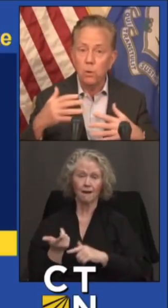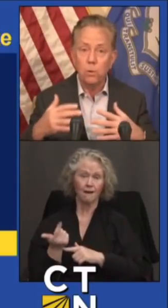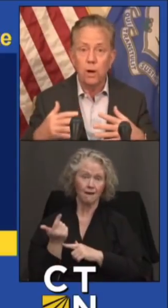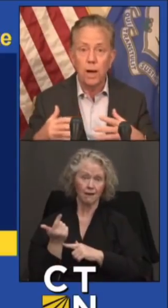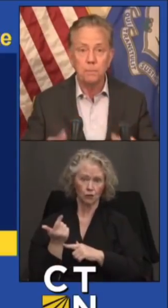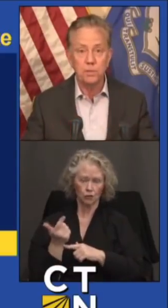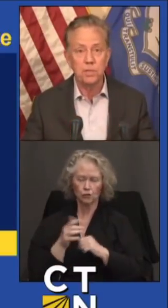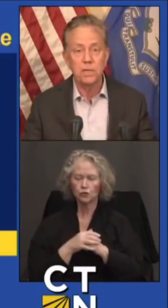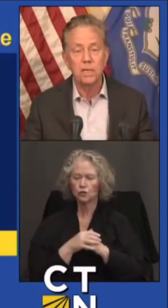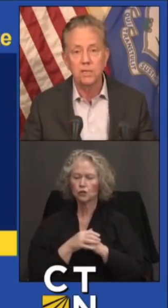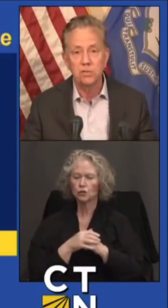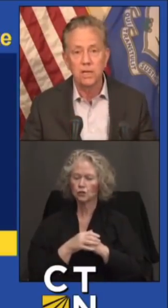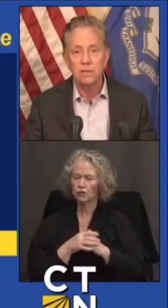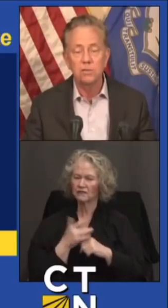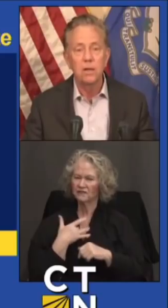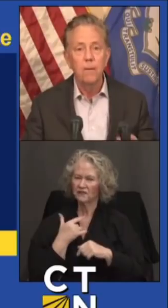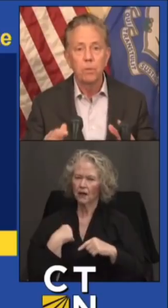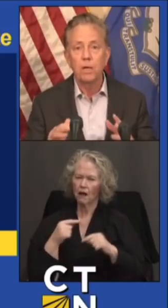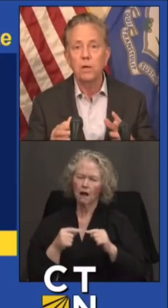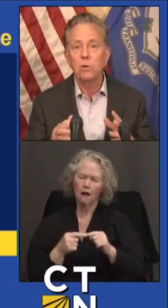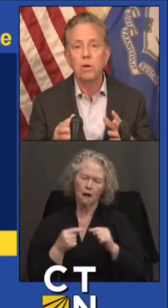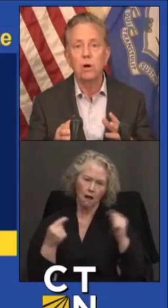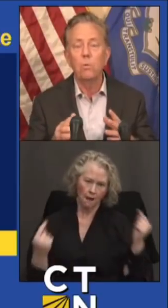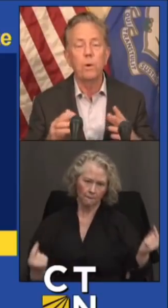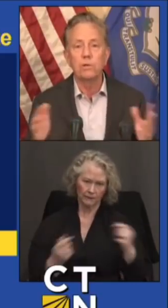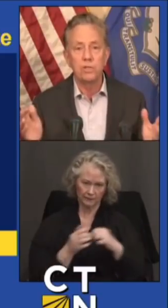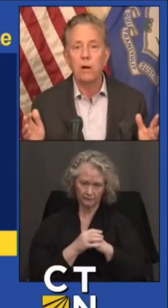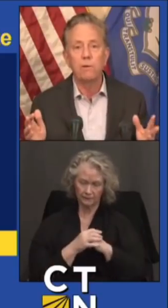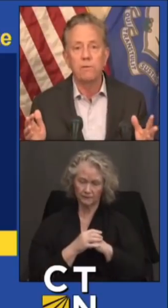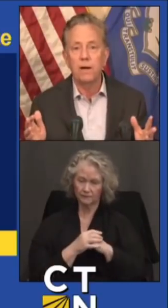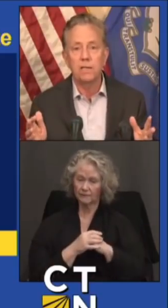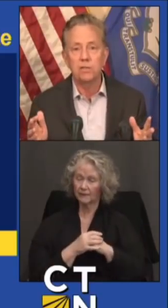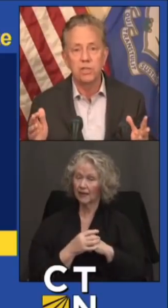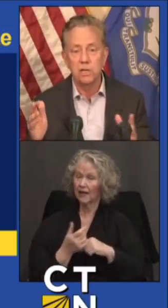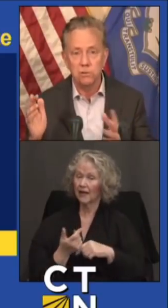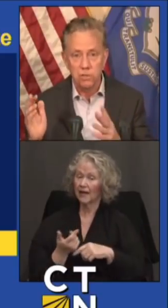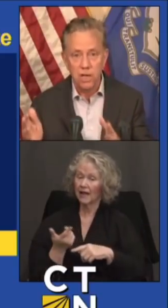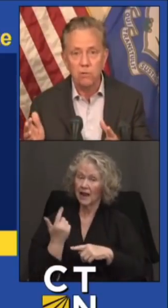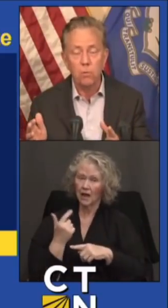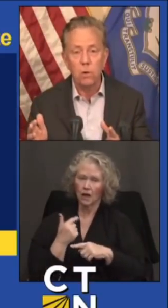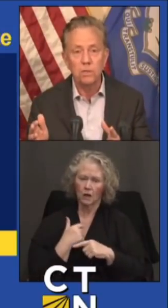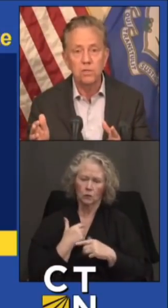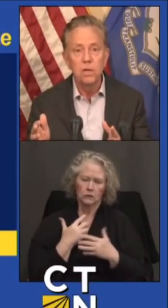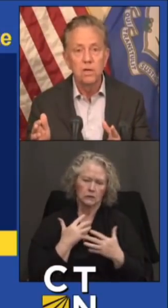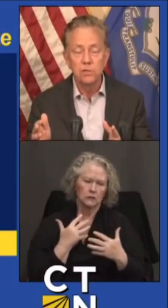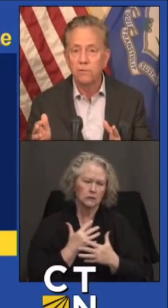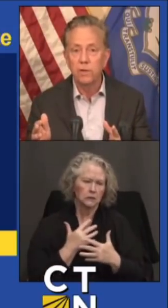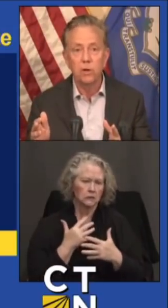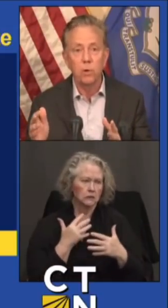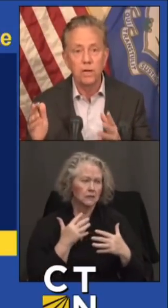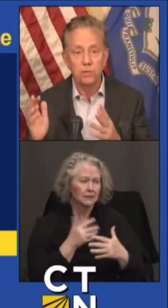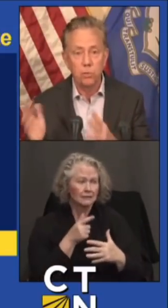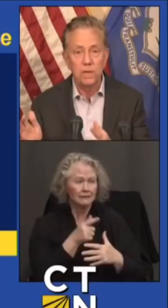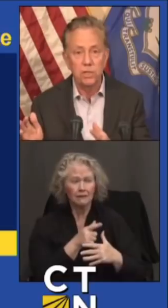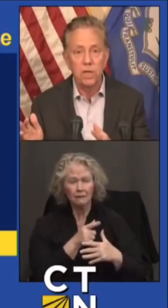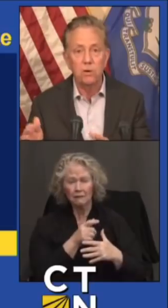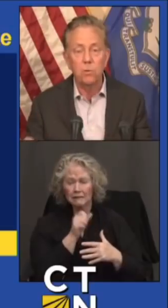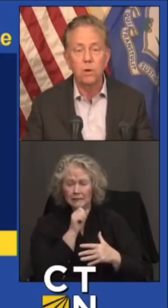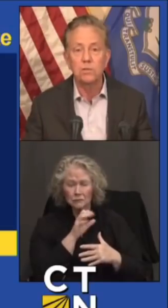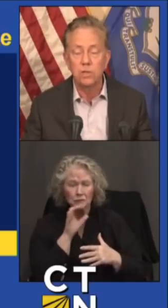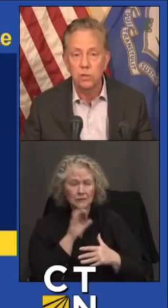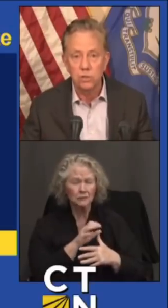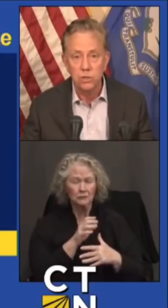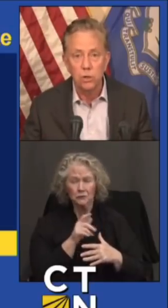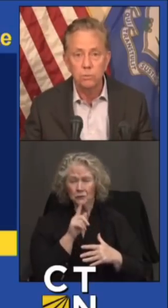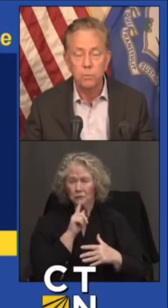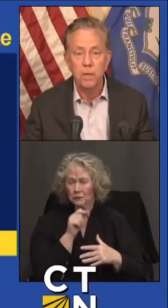the polar opposite in this sense. A year ago, we were terrified of the seniors. They're the ones suffering the greatest risk. They're the